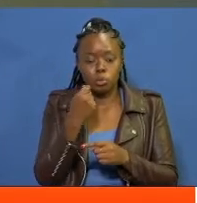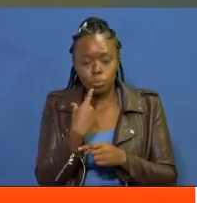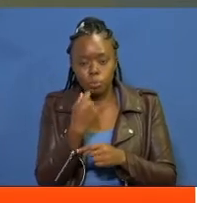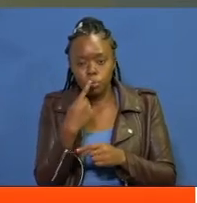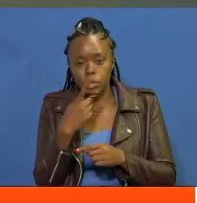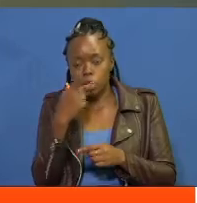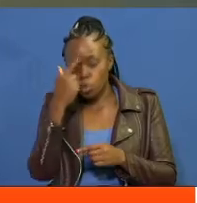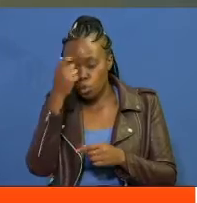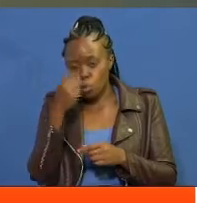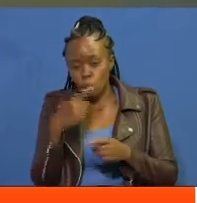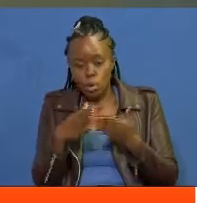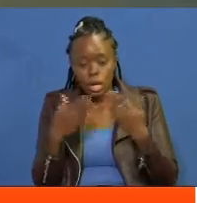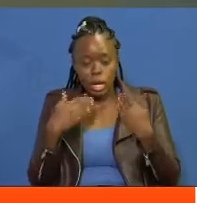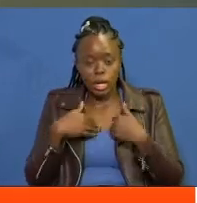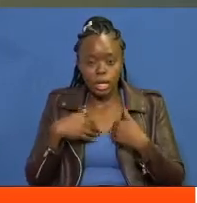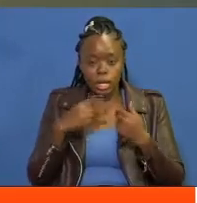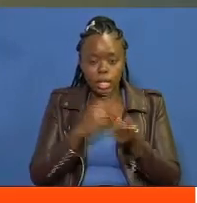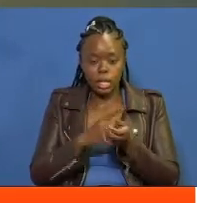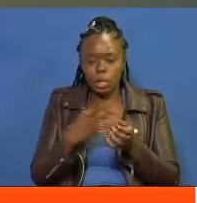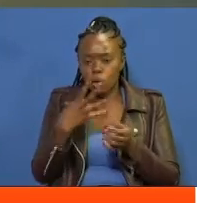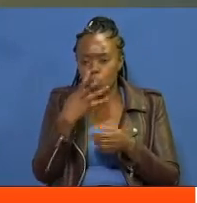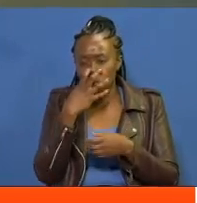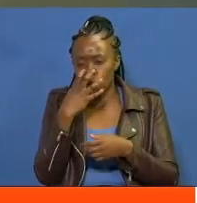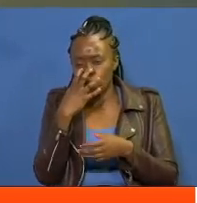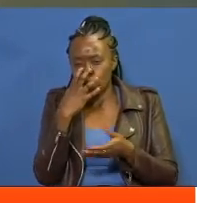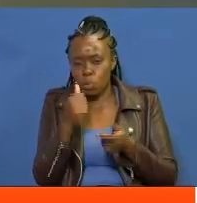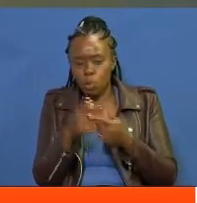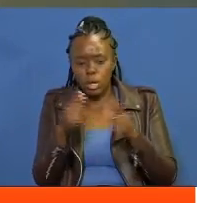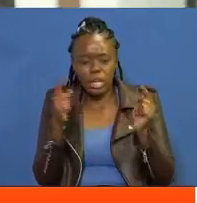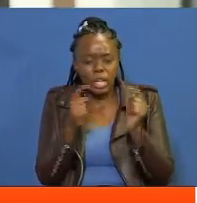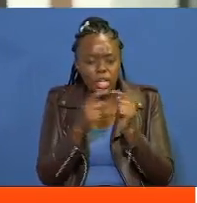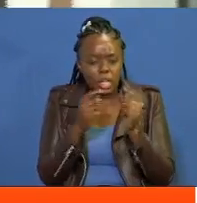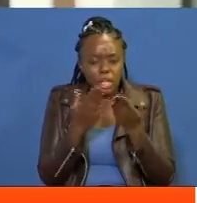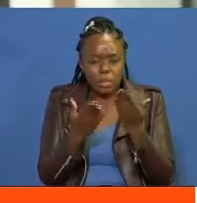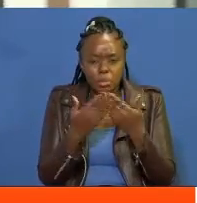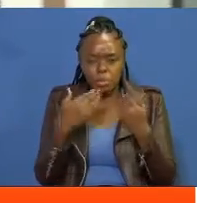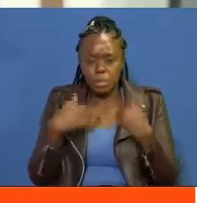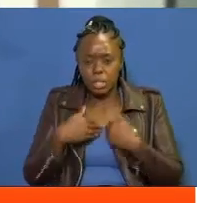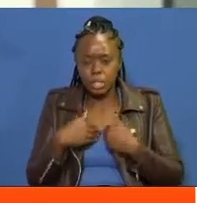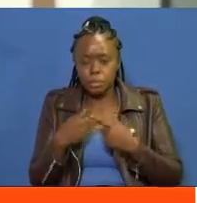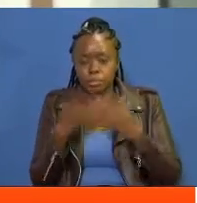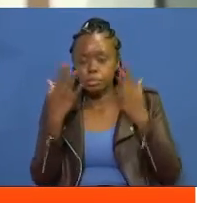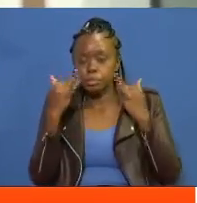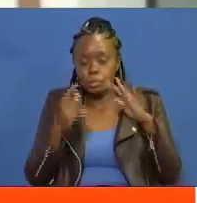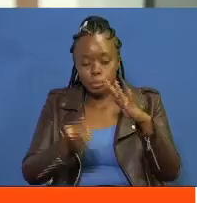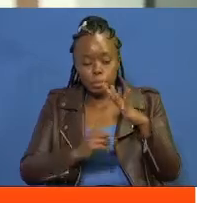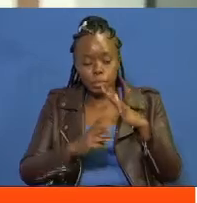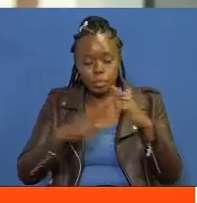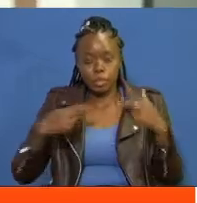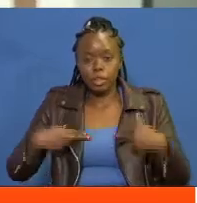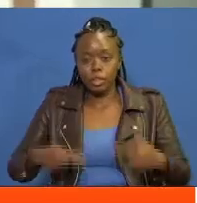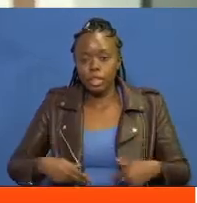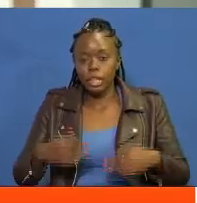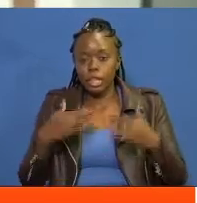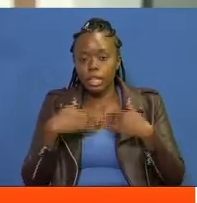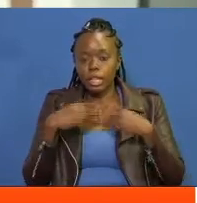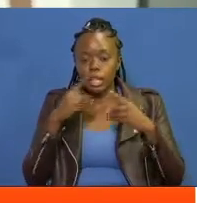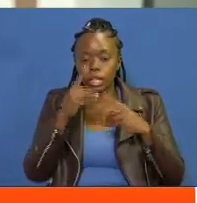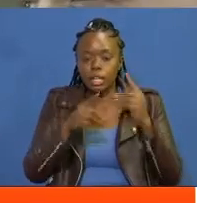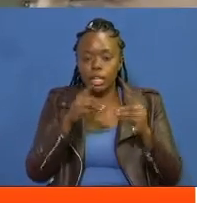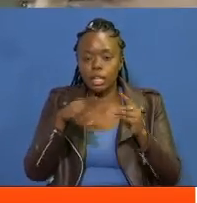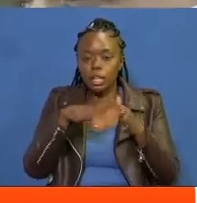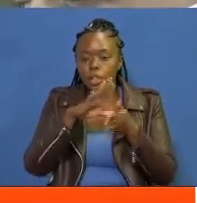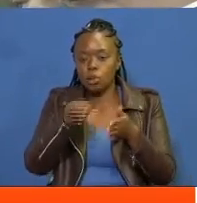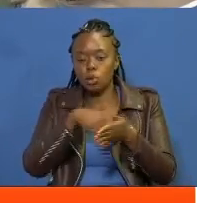for treatment of respiratory tract infections. The Minister of Health has directed all teachers to